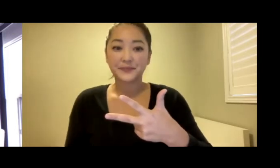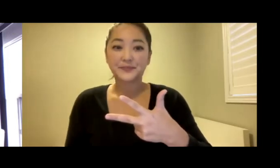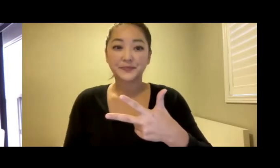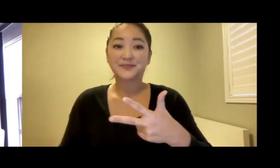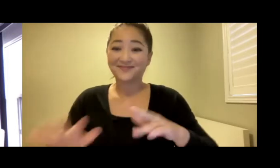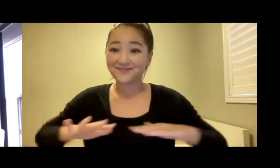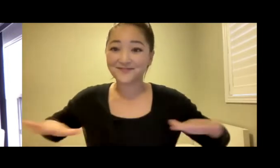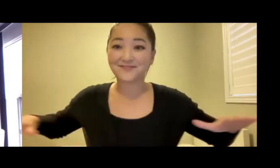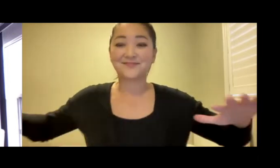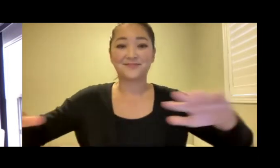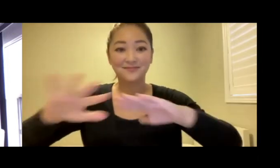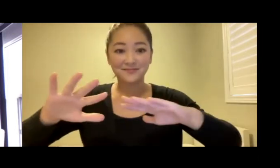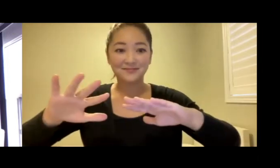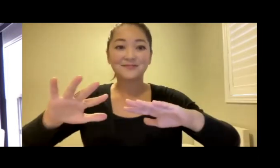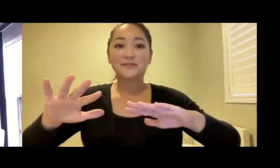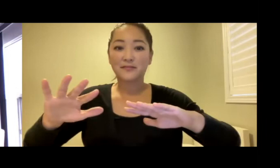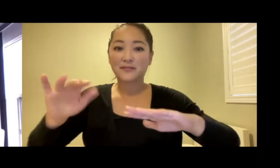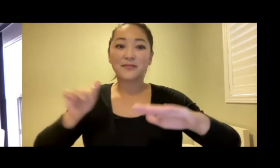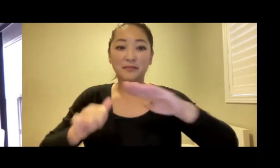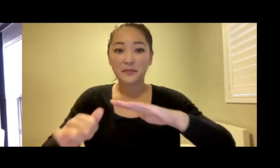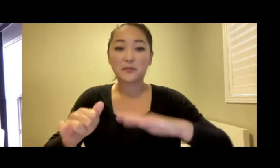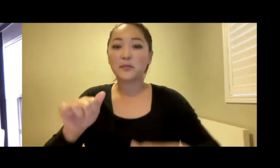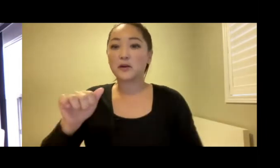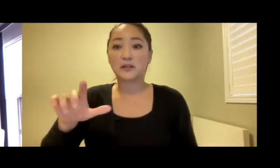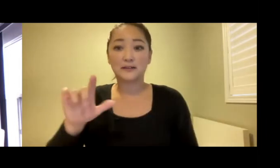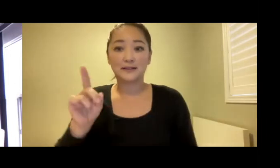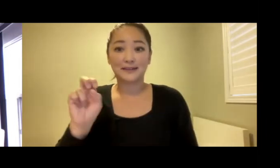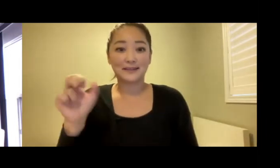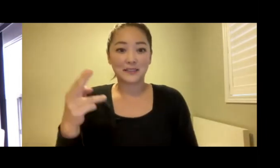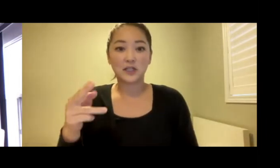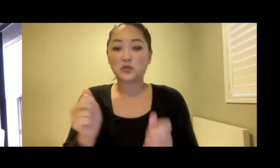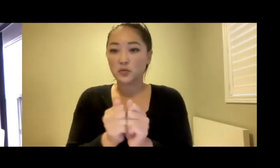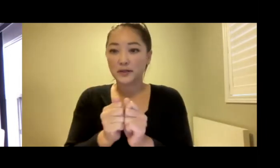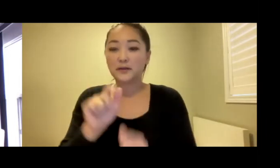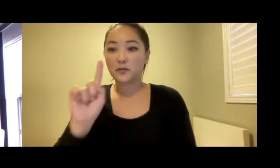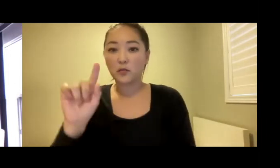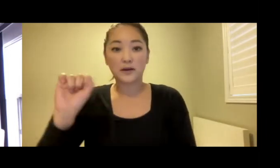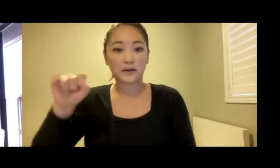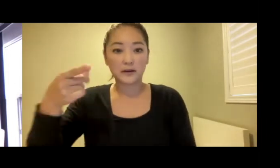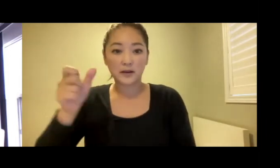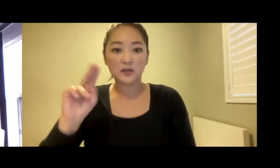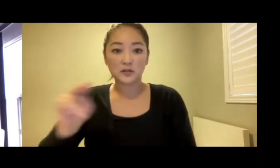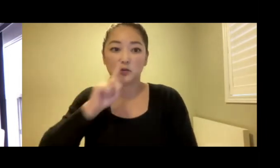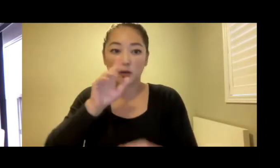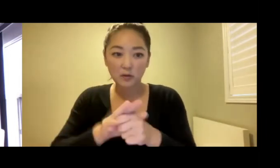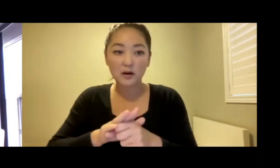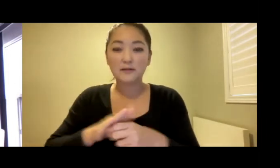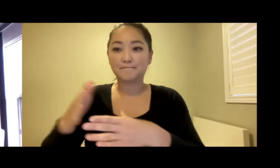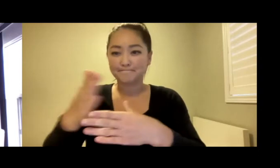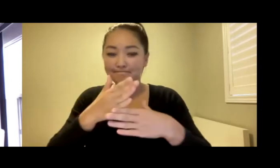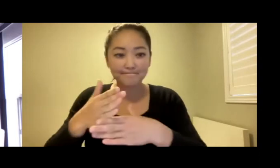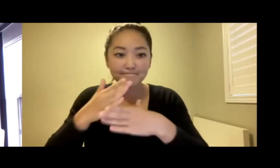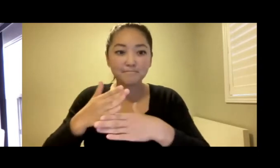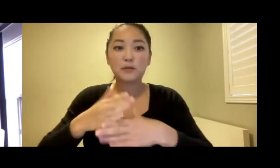This territory is covered by the Dish with One Spoon Covenant, a treaty of collective responsibility for the protection and